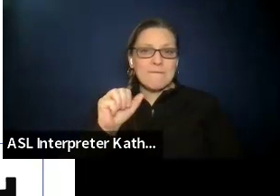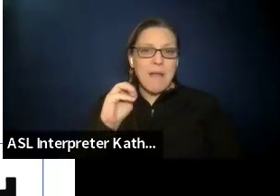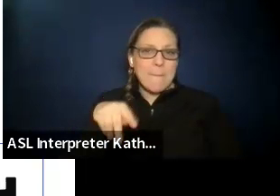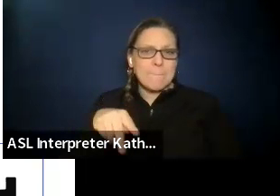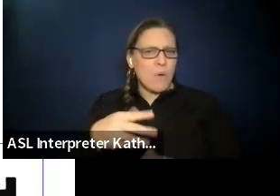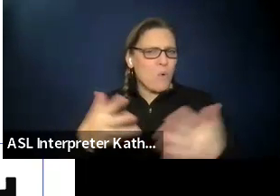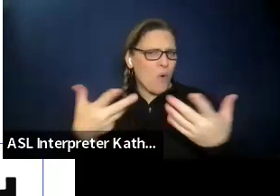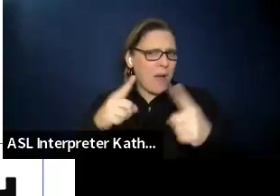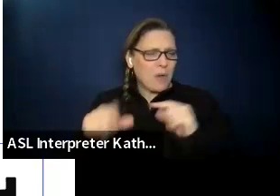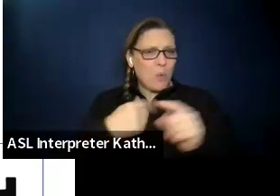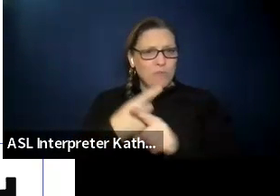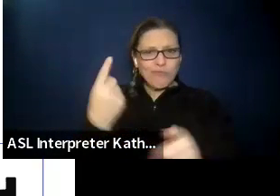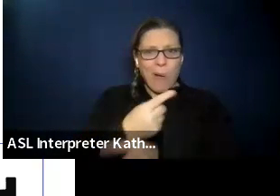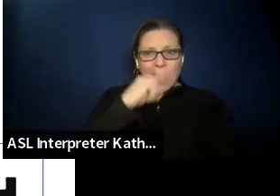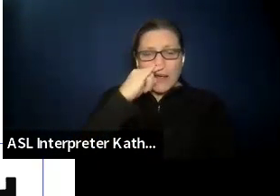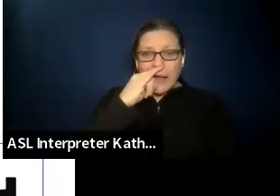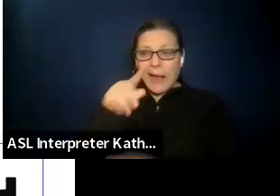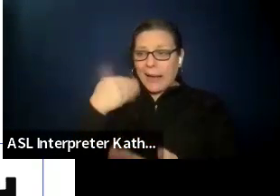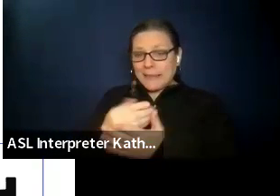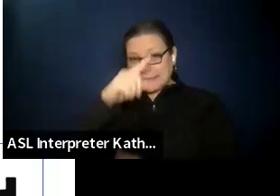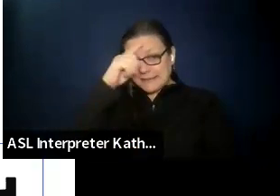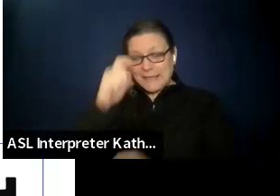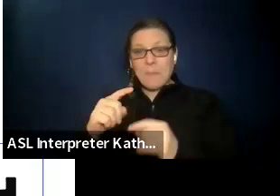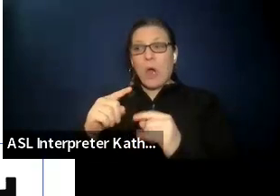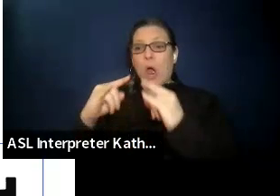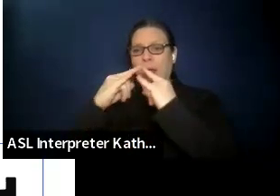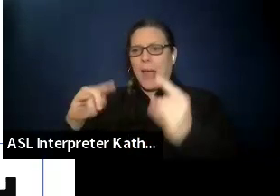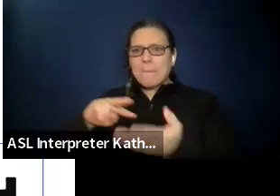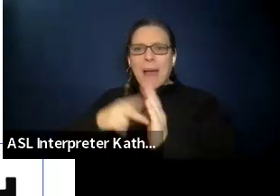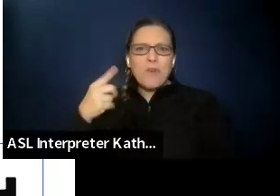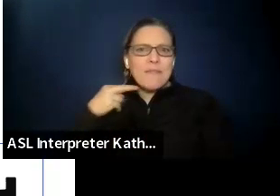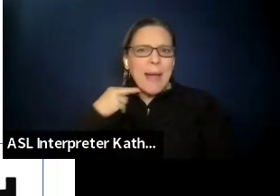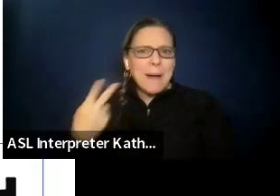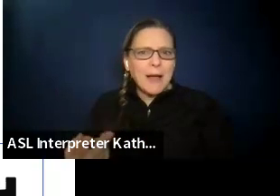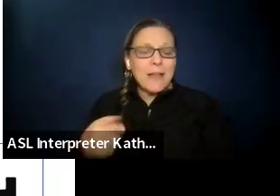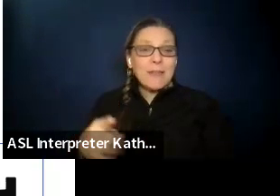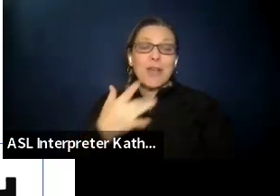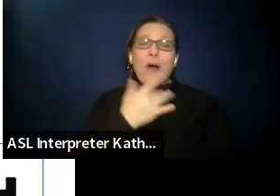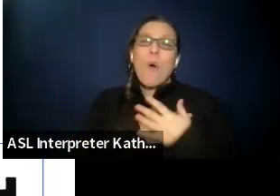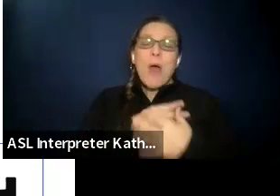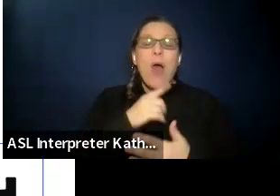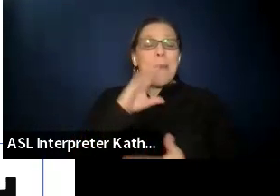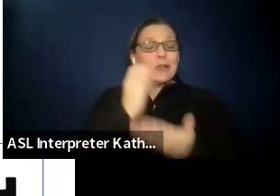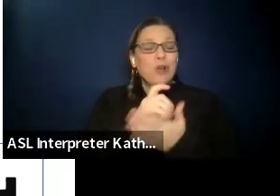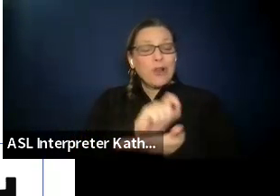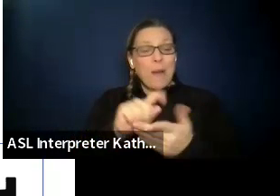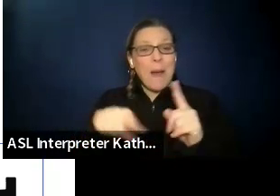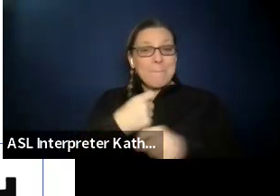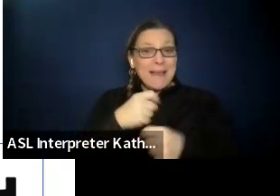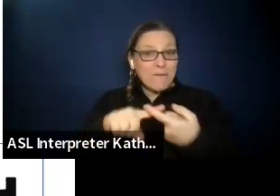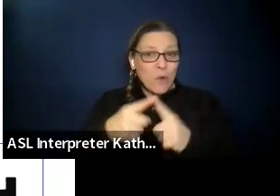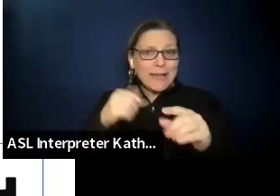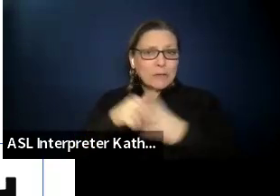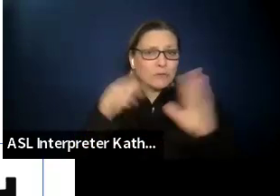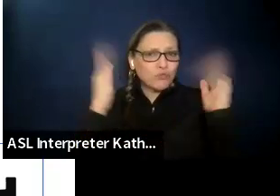What happens when a regular kid ends up at a summer camp meant for vampires? This heartwarming graphic novel about making friends and getting